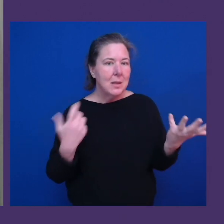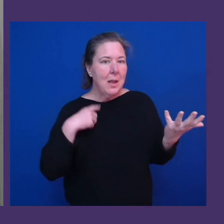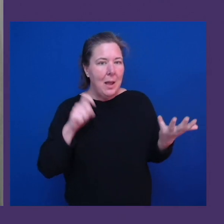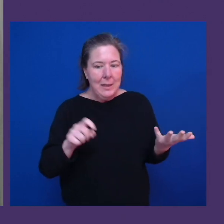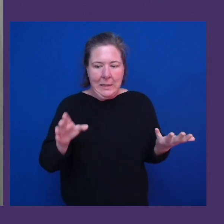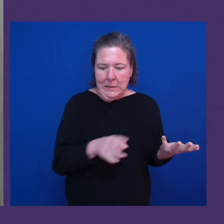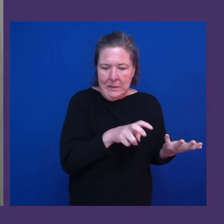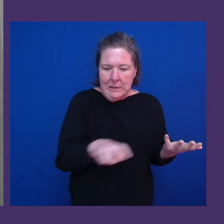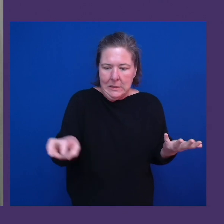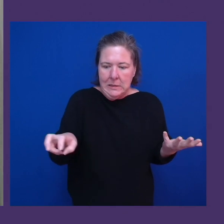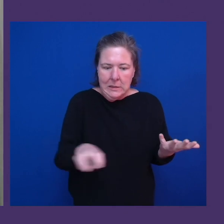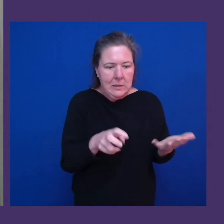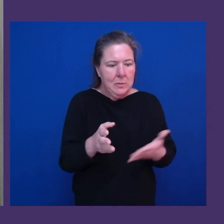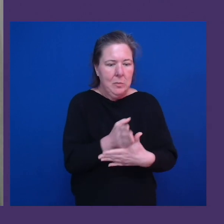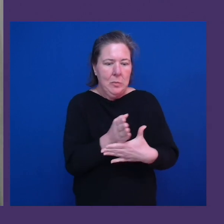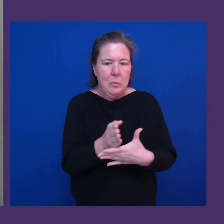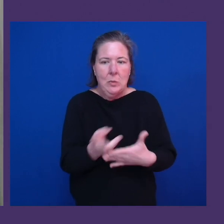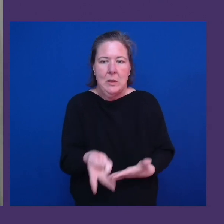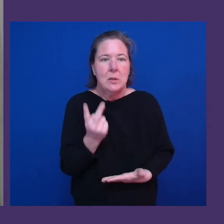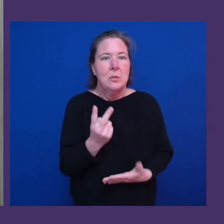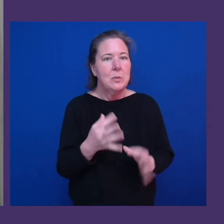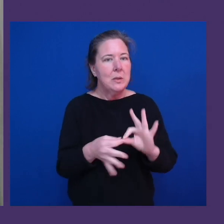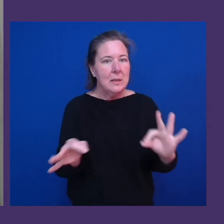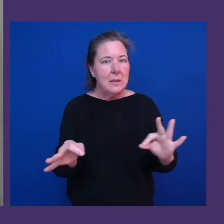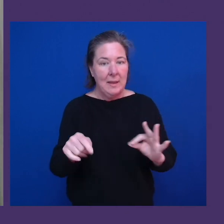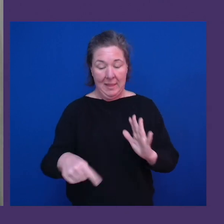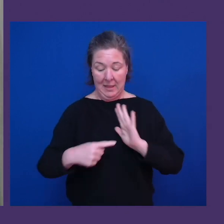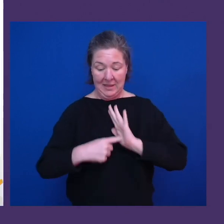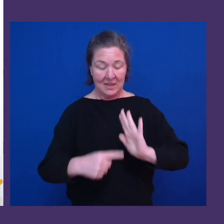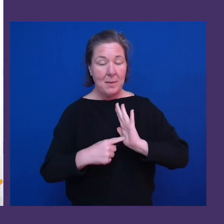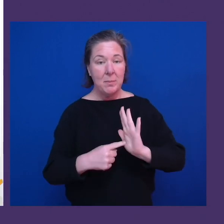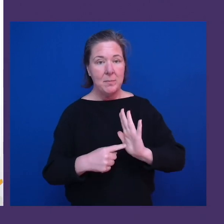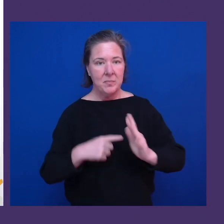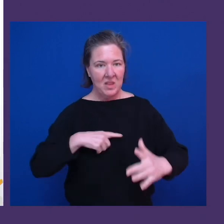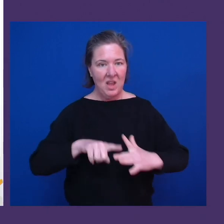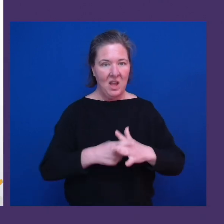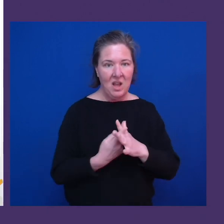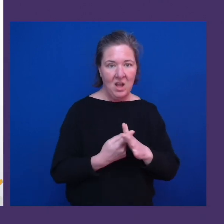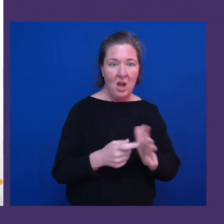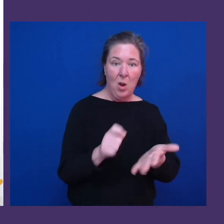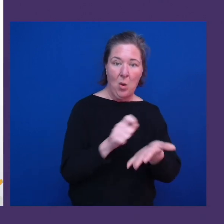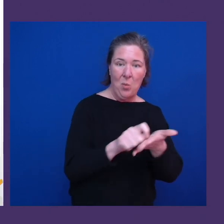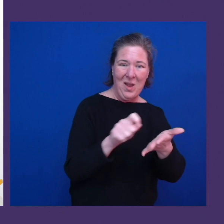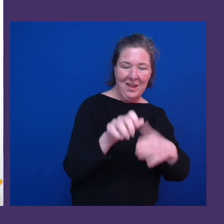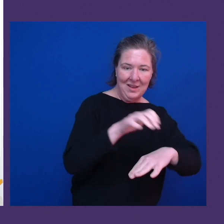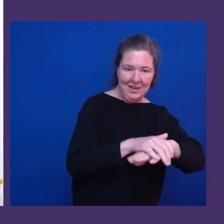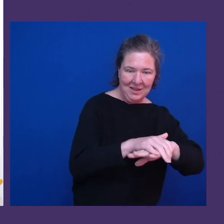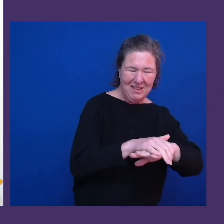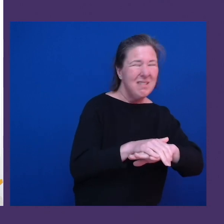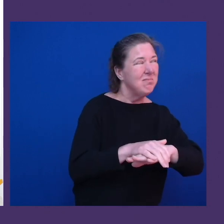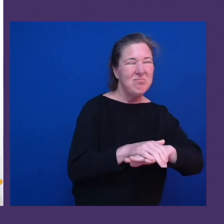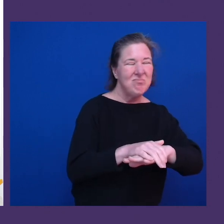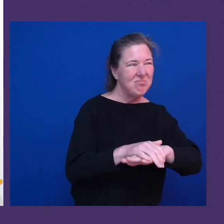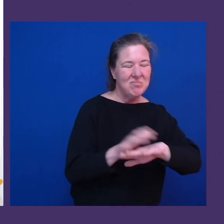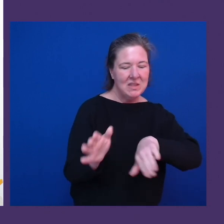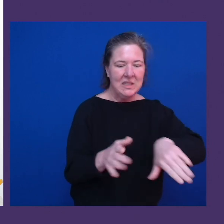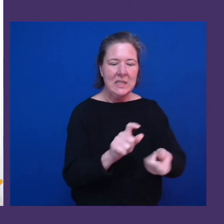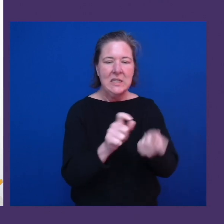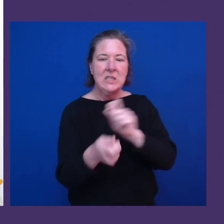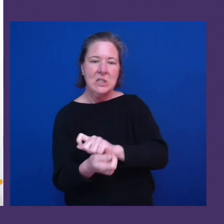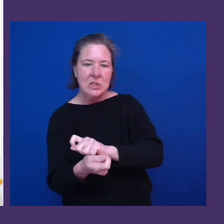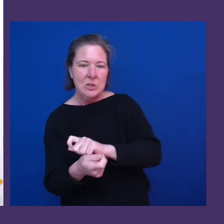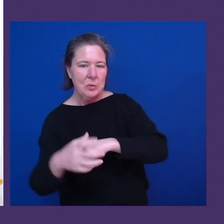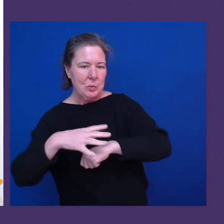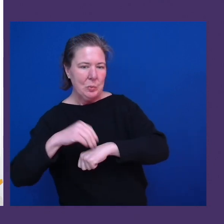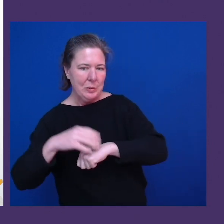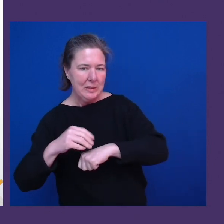quickly between the two. In this example, I start writing in English, then decide that I want to switch to Swedish, then